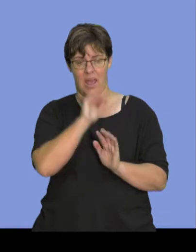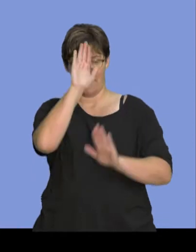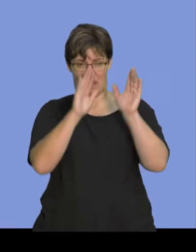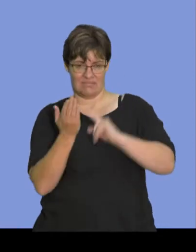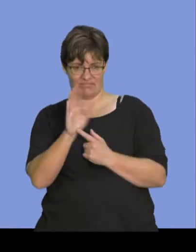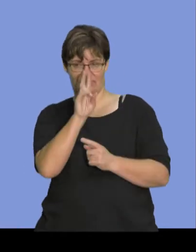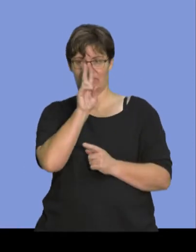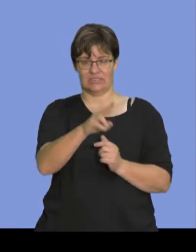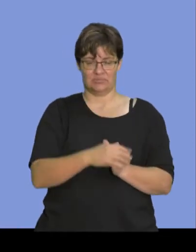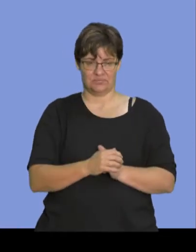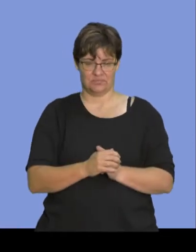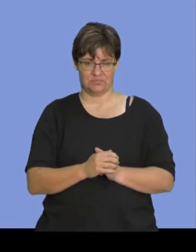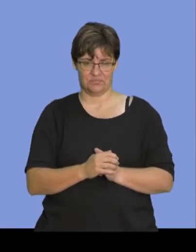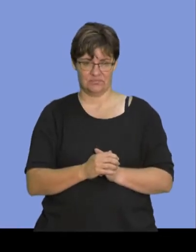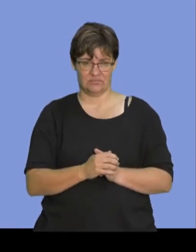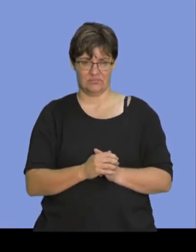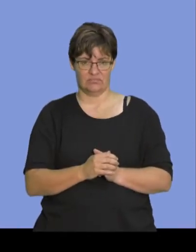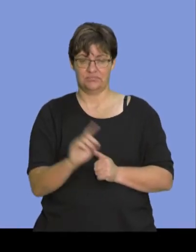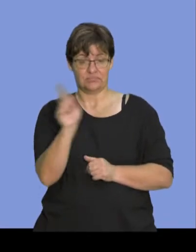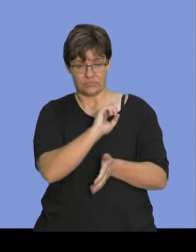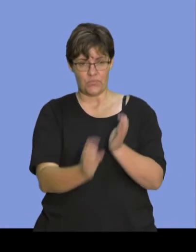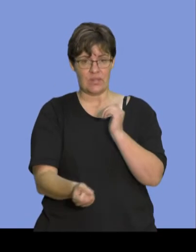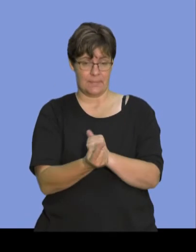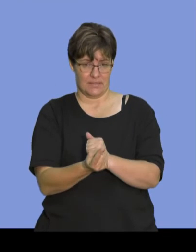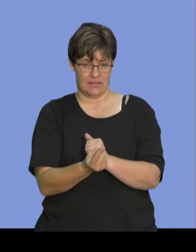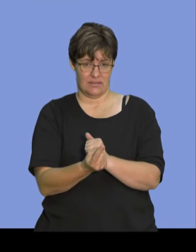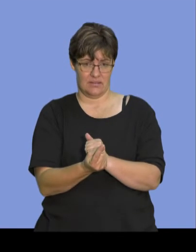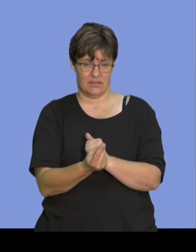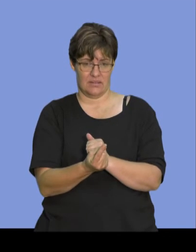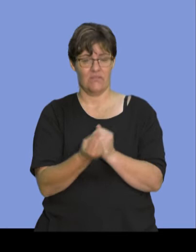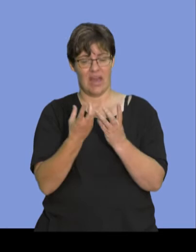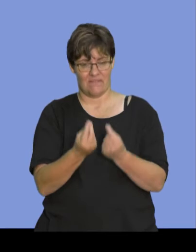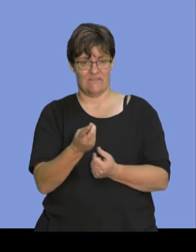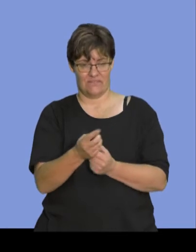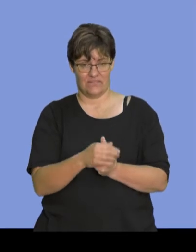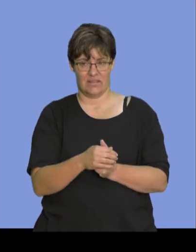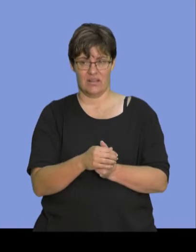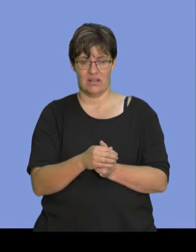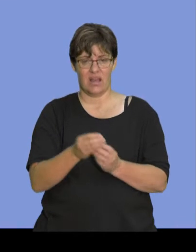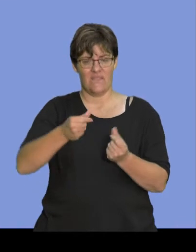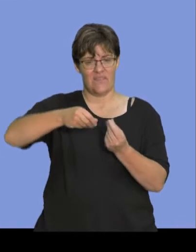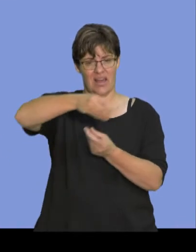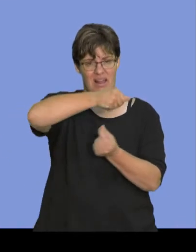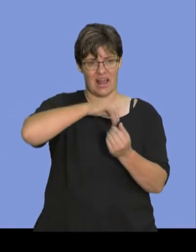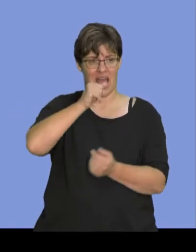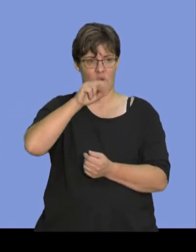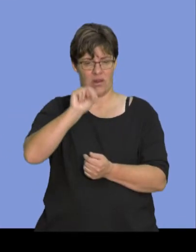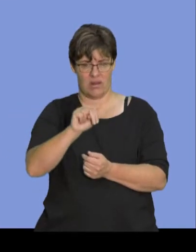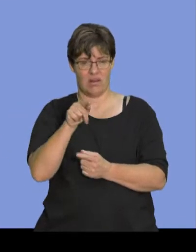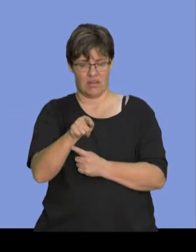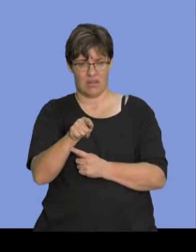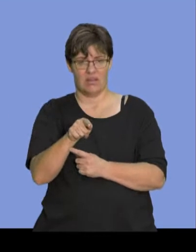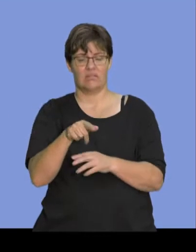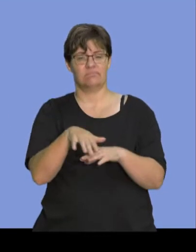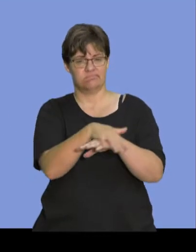because a pattern will actually be observed. Okay, so this is what actually happens when you have ion filings. So ion filings